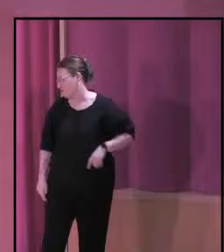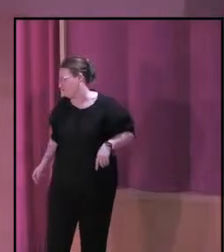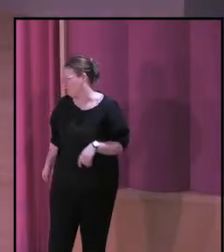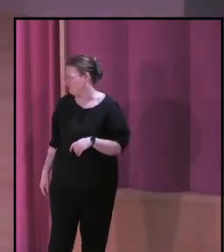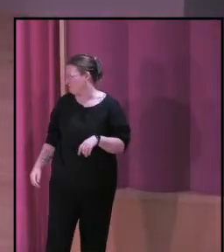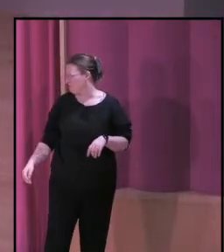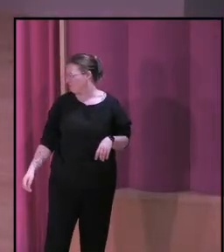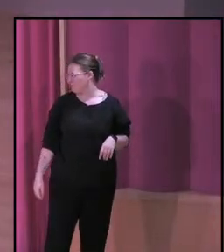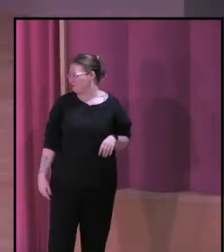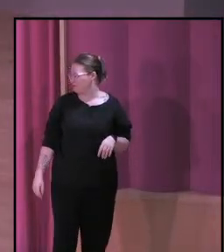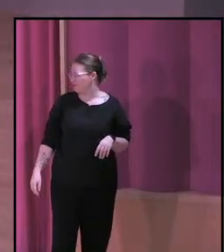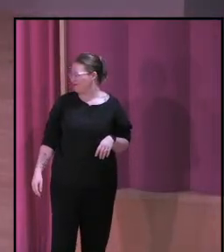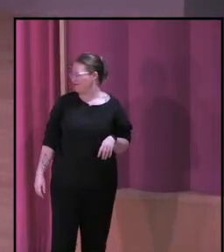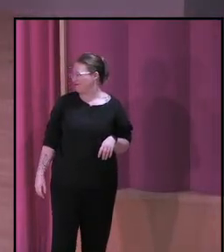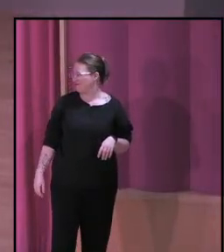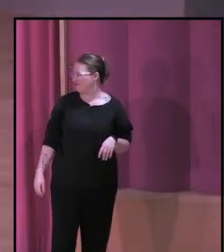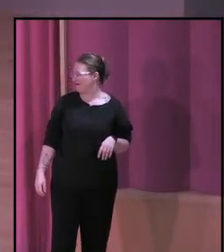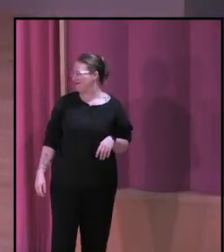Wasted youth.